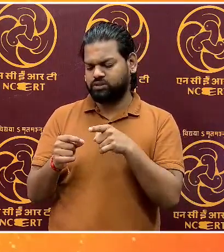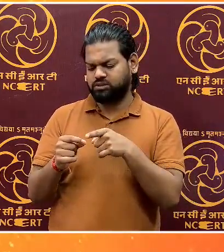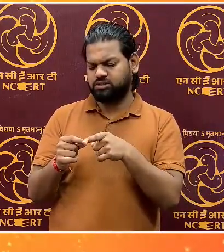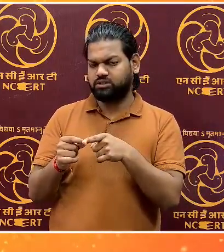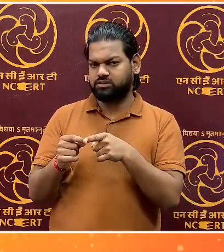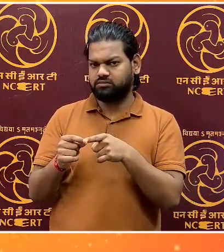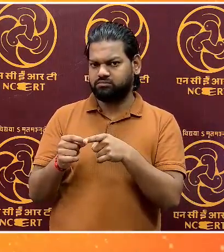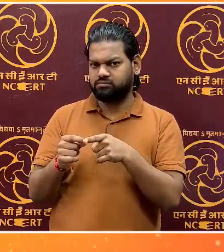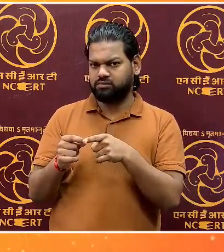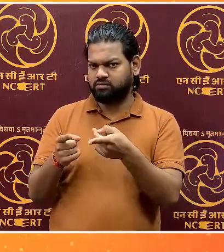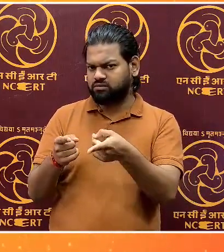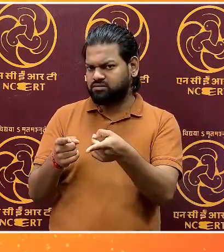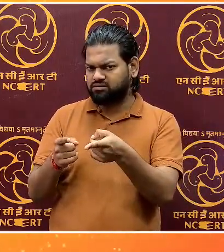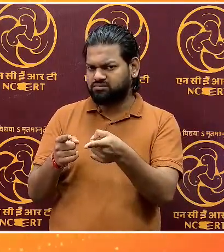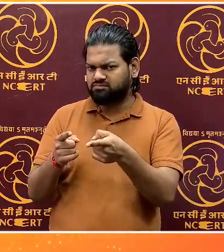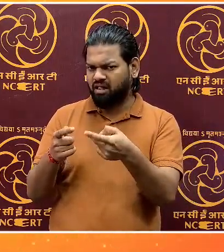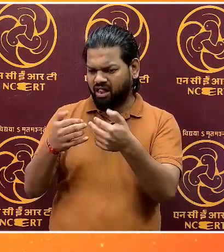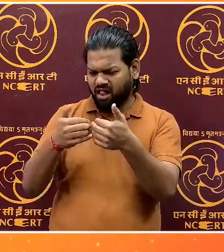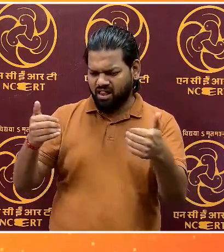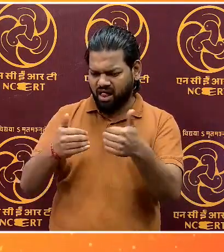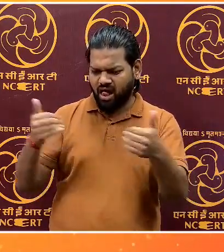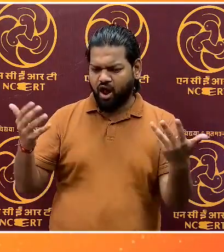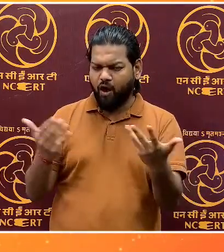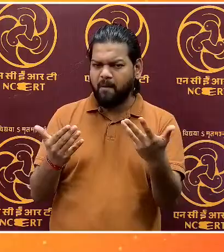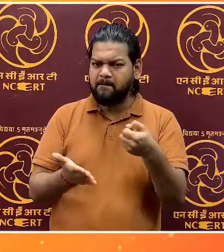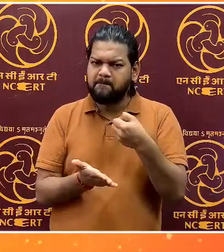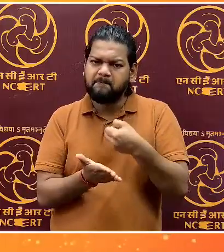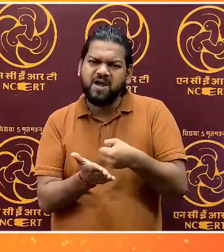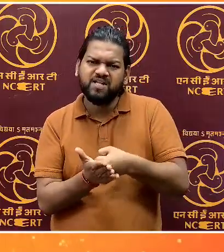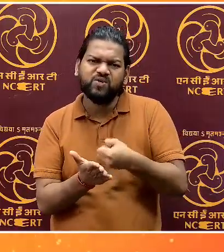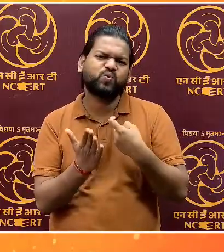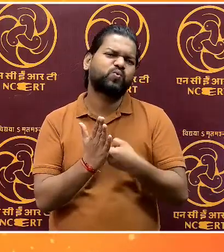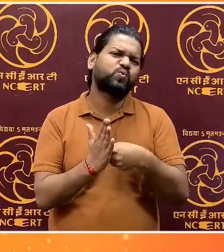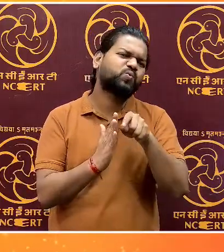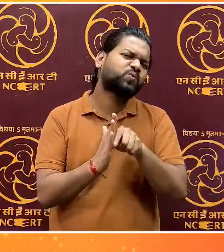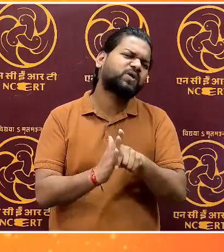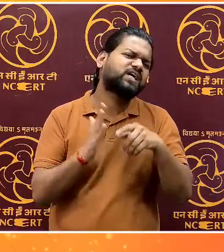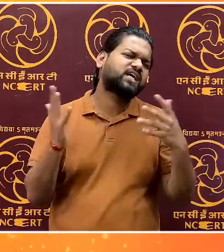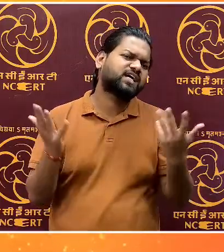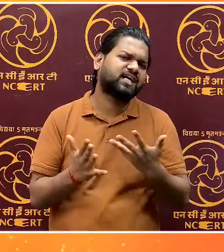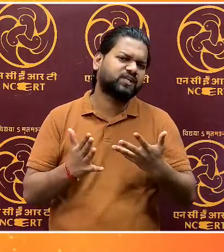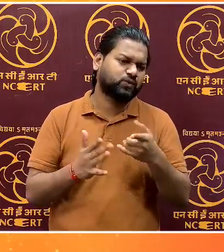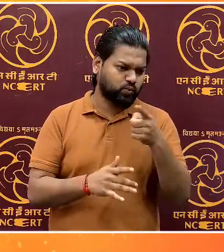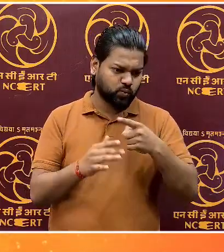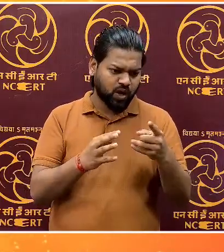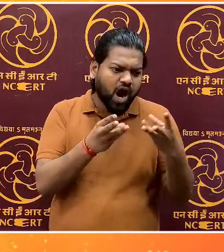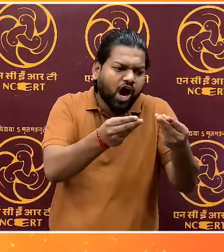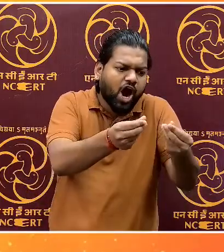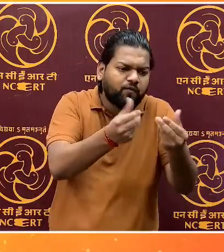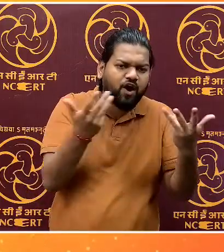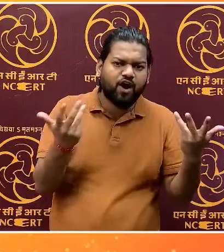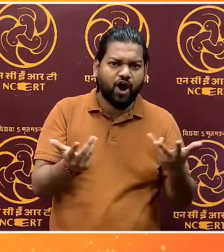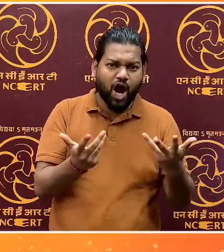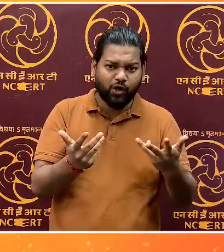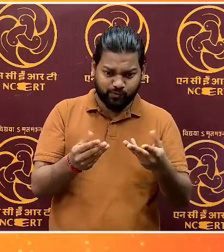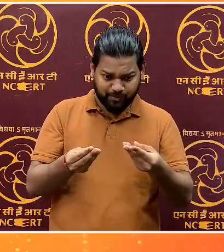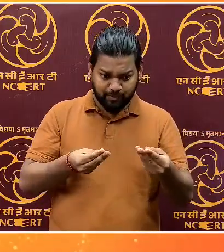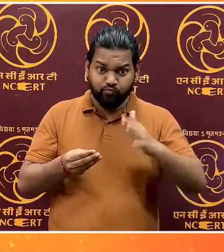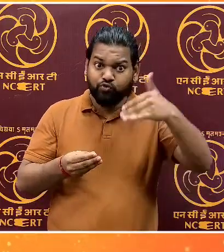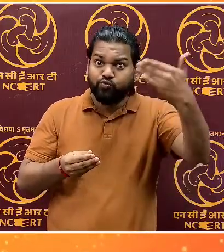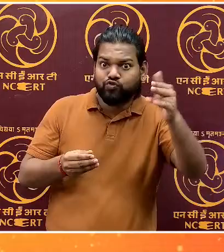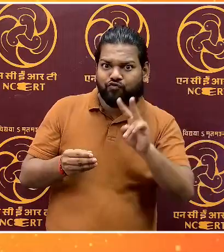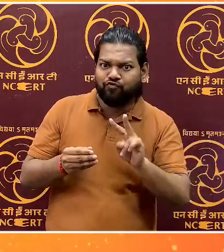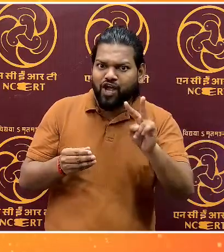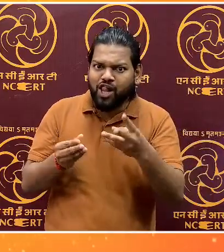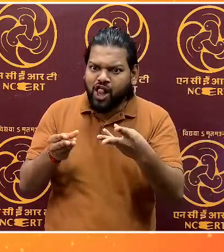that how to determine this amount? What is the basic technique through which you can compute the future valuation of a business, through